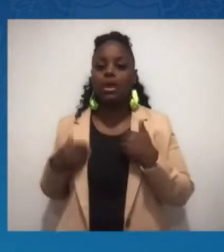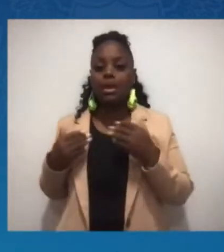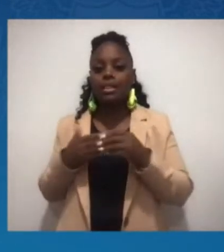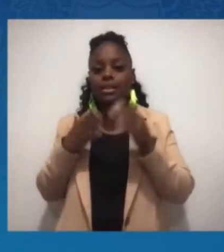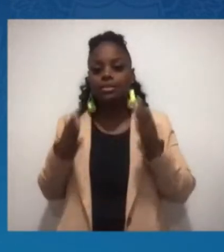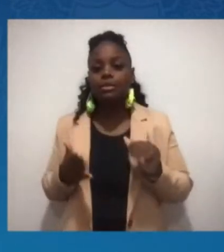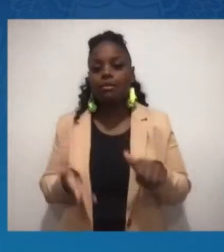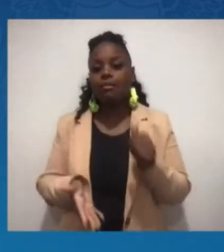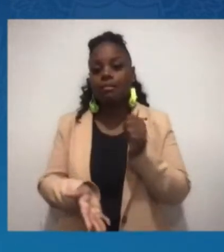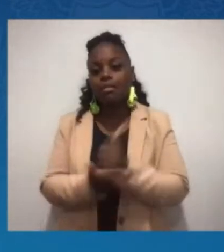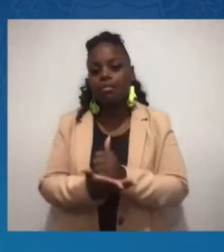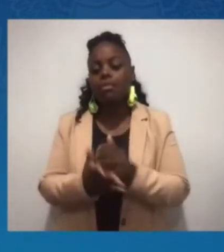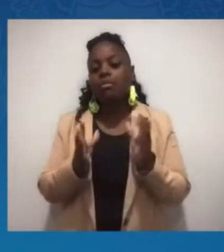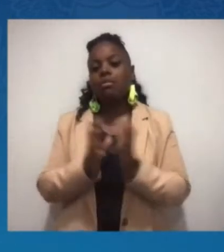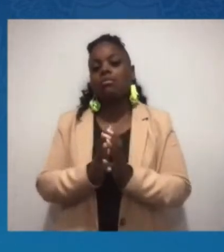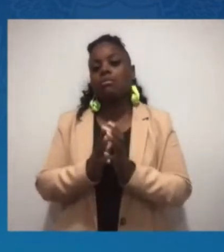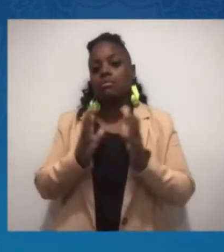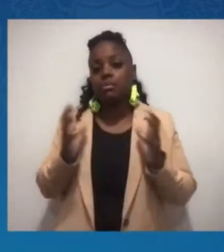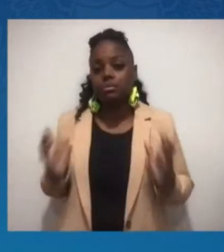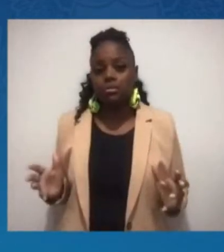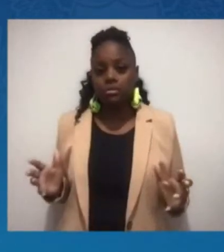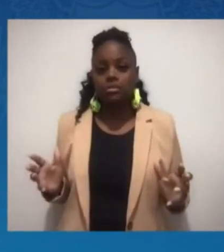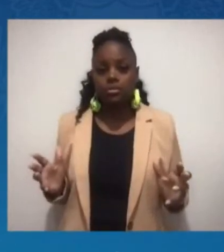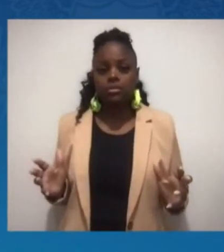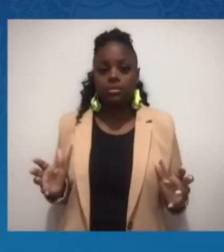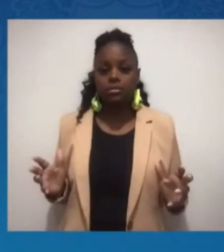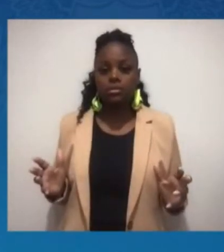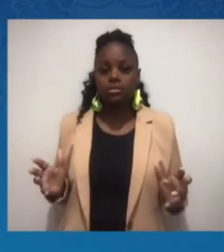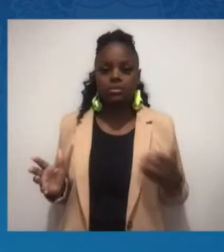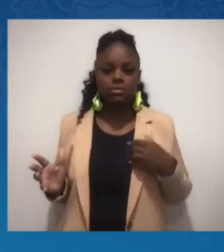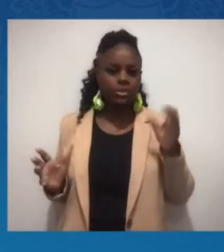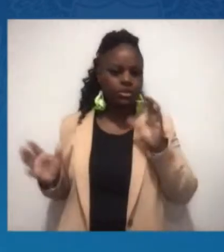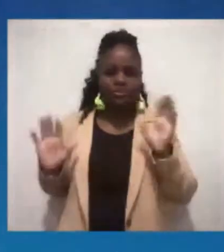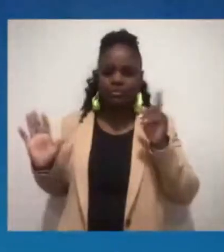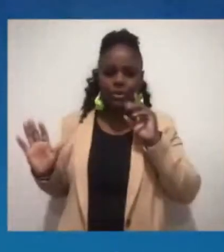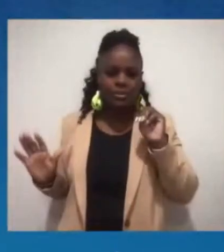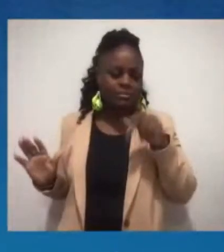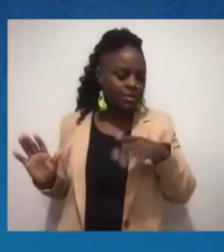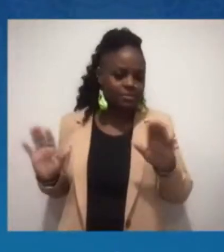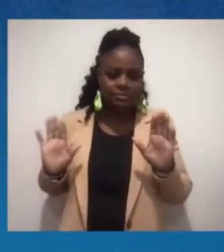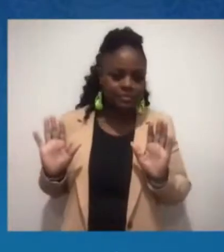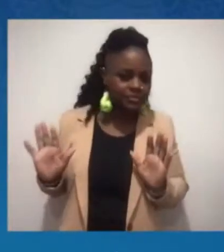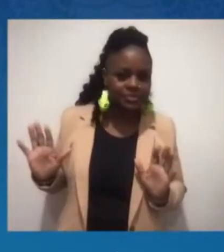influential on. I don't have the map here. I don't know where my staff is, but